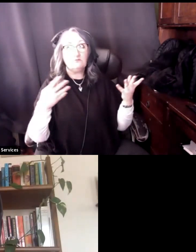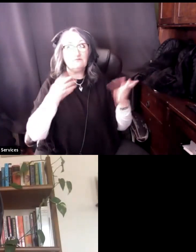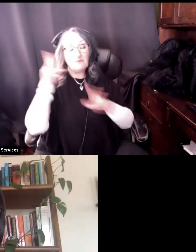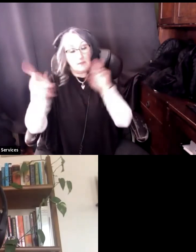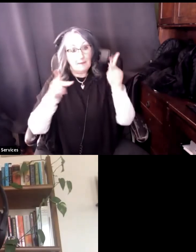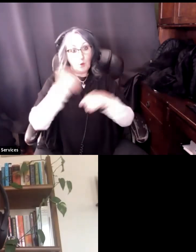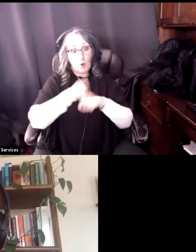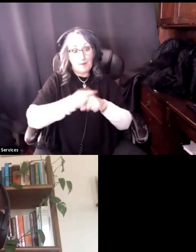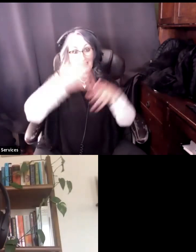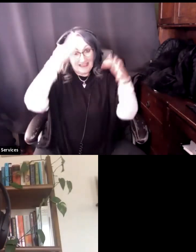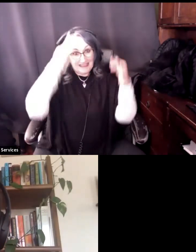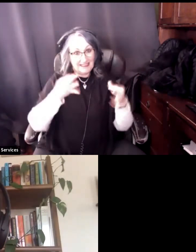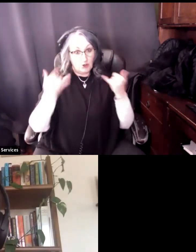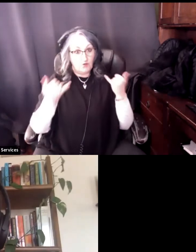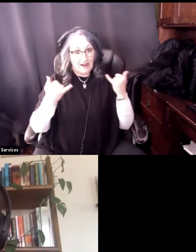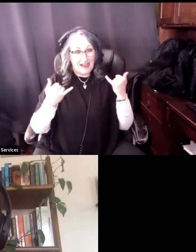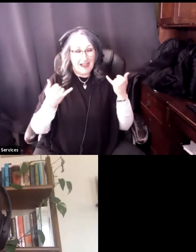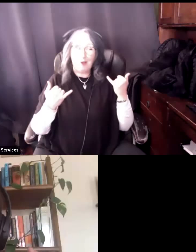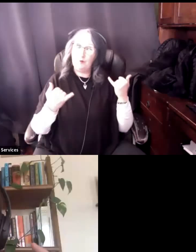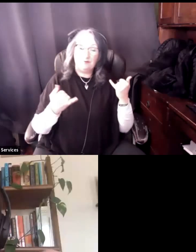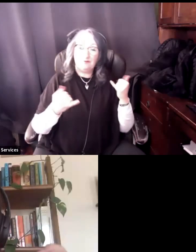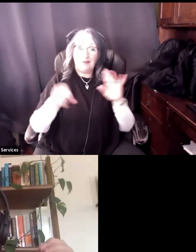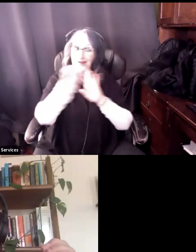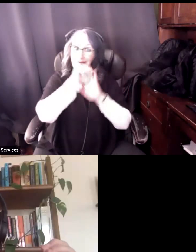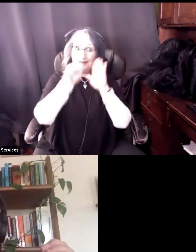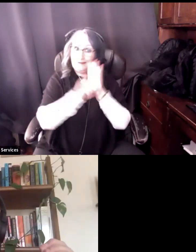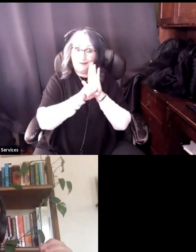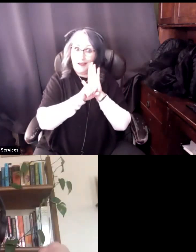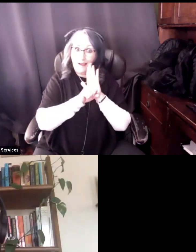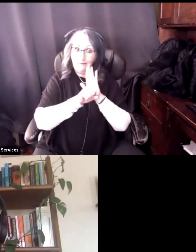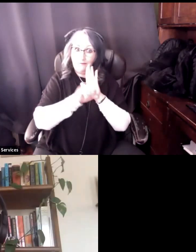and the federal level, and we are trying to